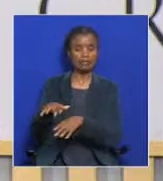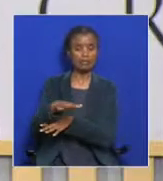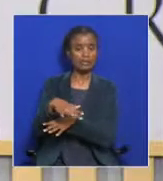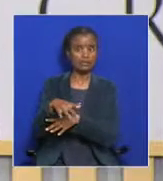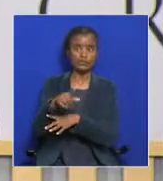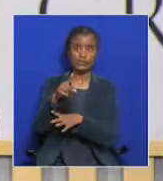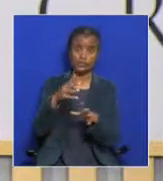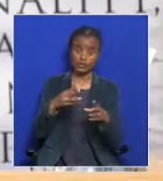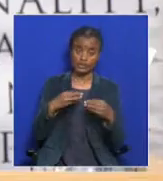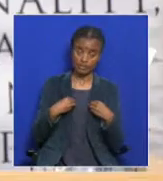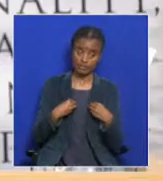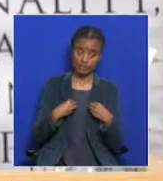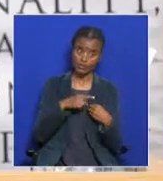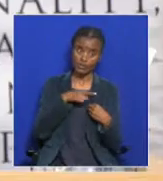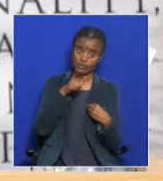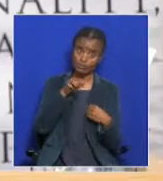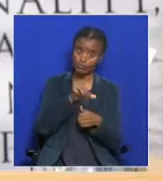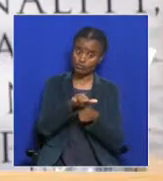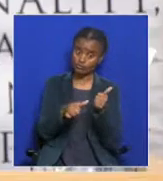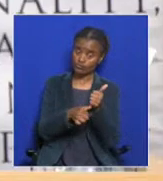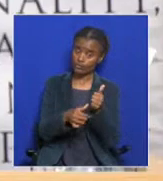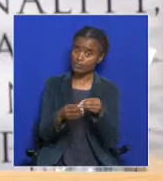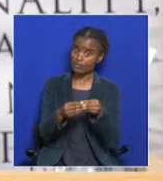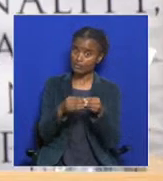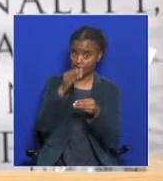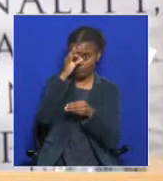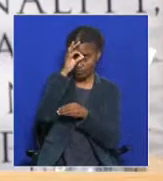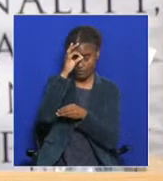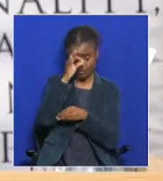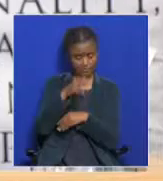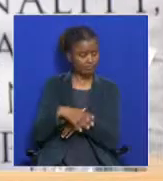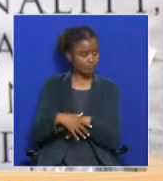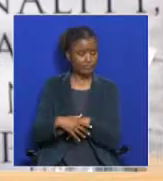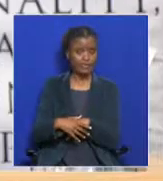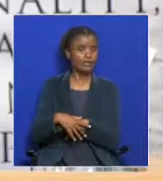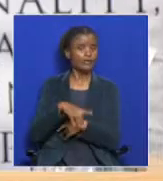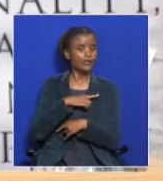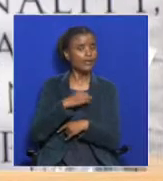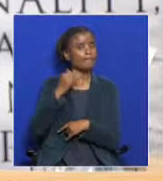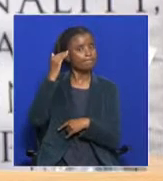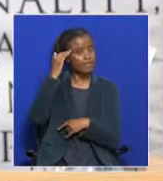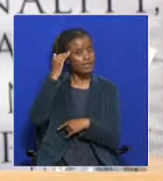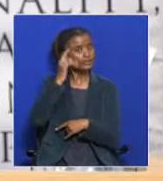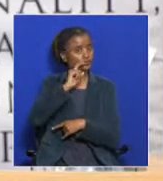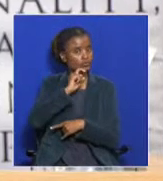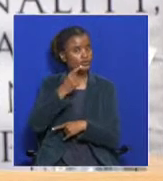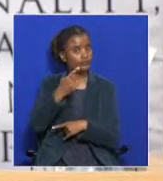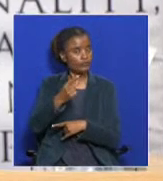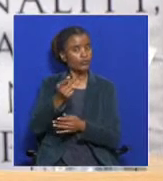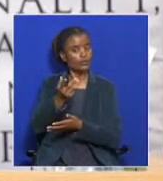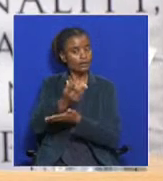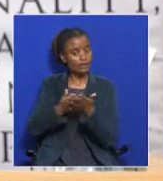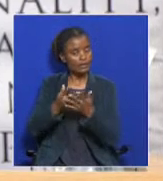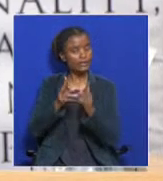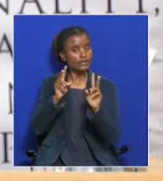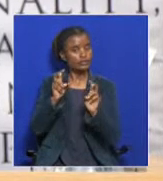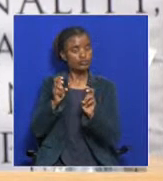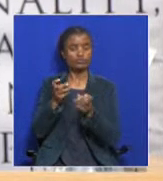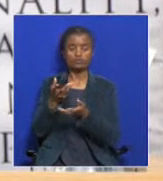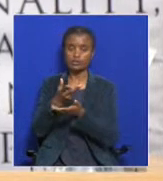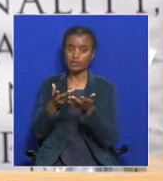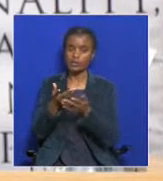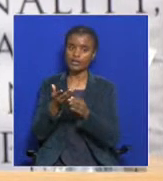Colonel. You exercise your mind over these matters. You engage with the issues. And you have to